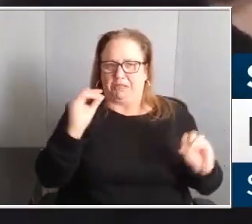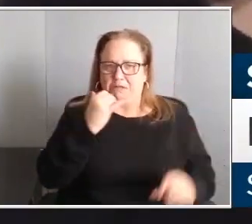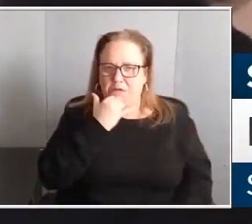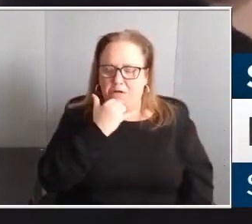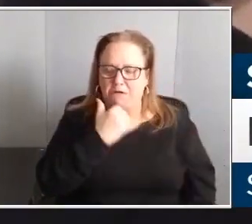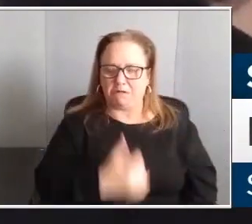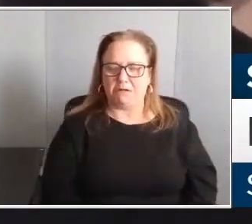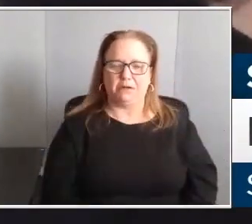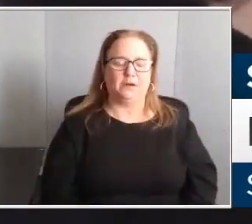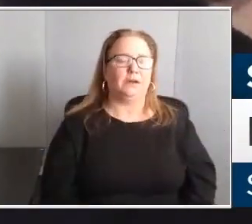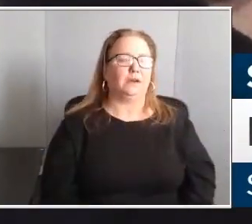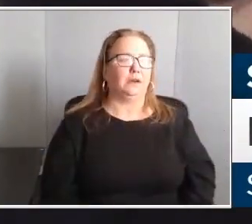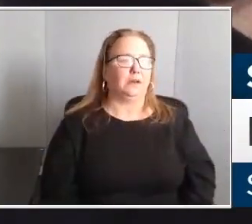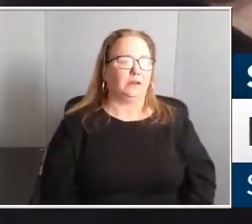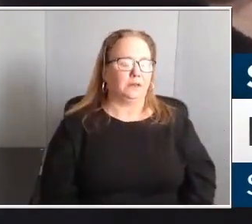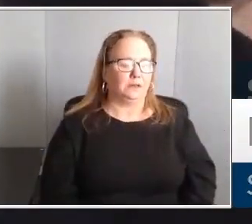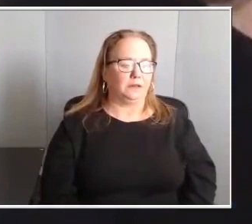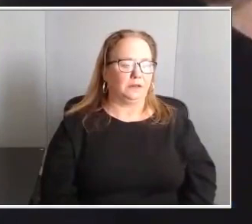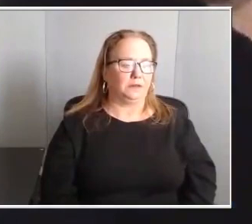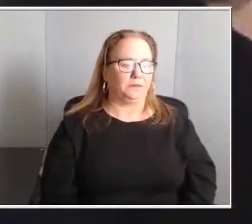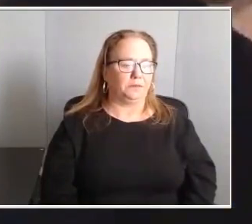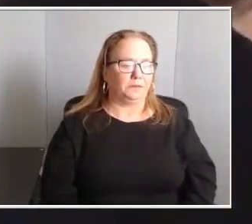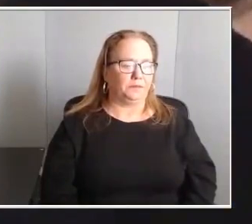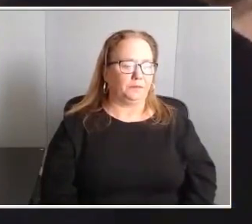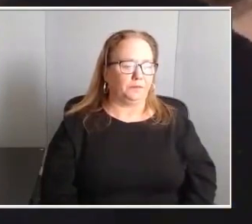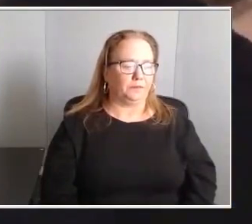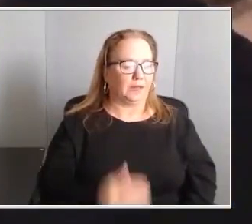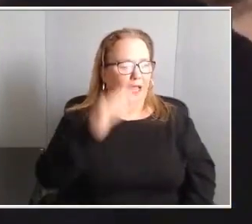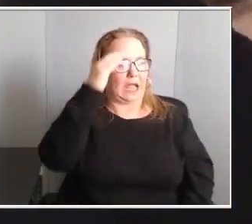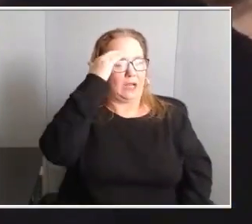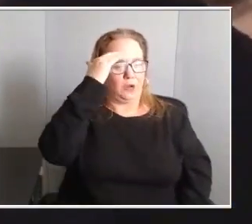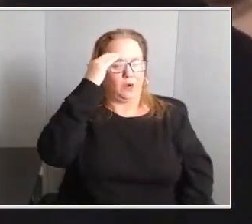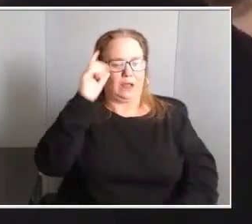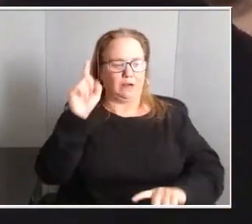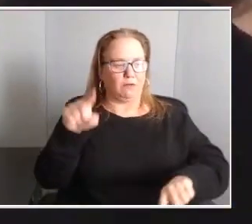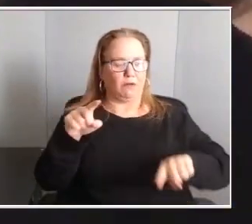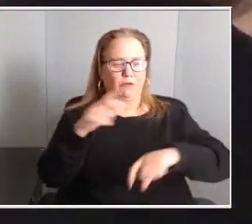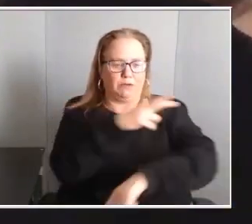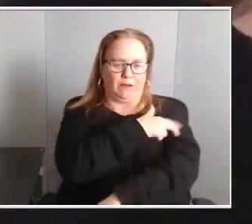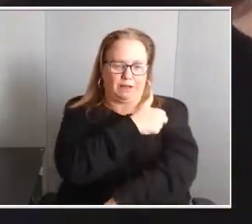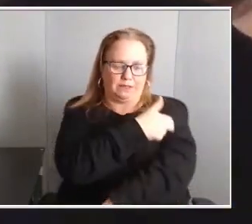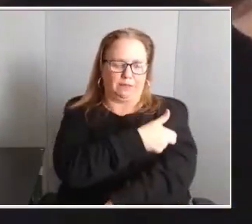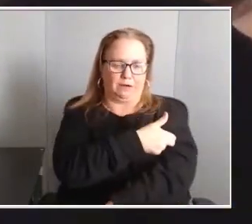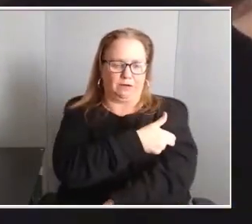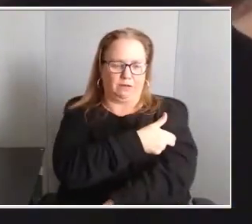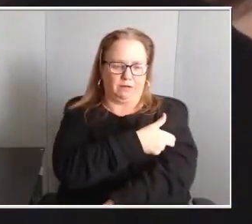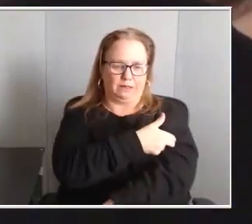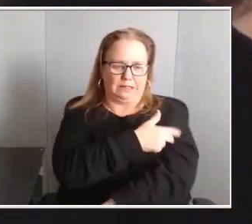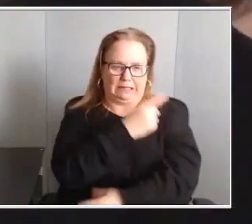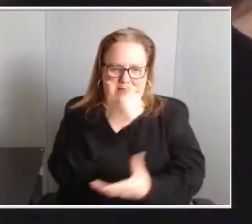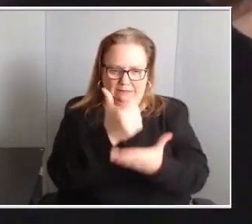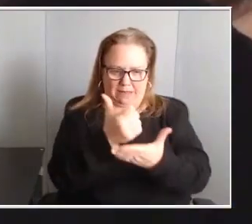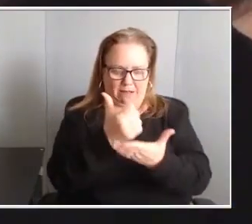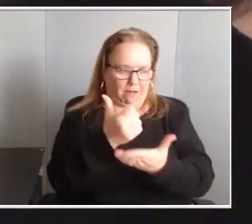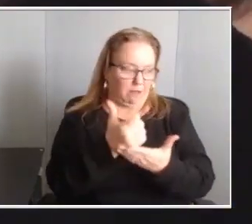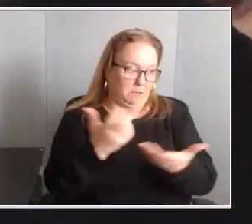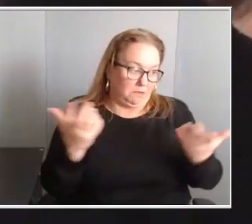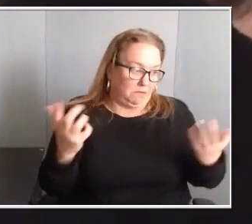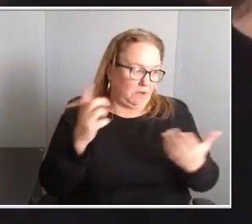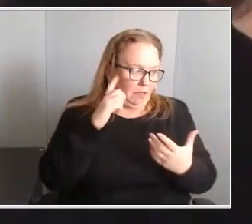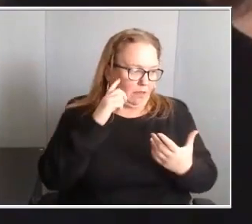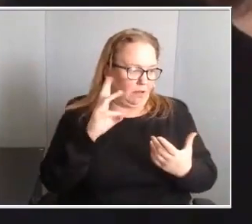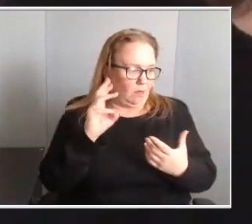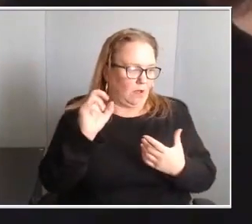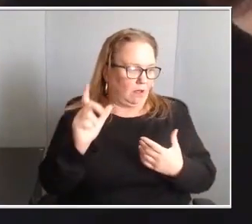But I knew I was going to the hospital to get something done. So I just thought,